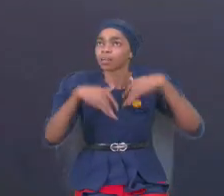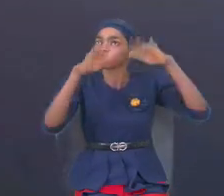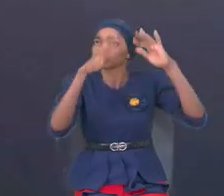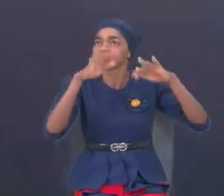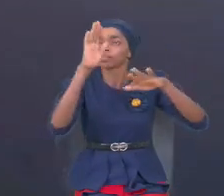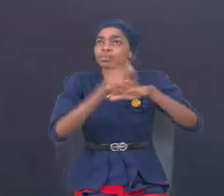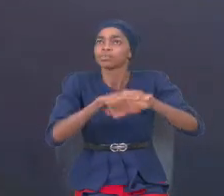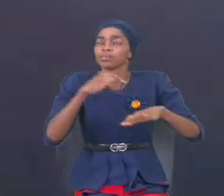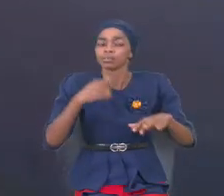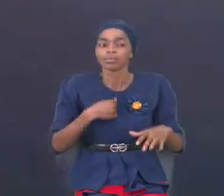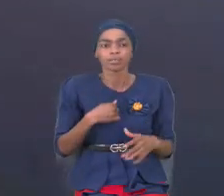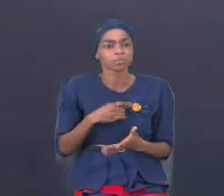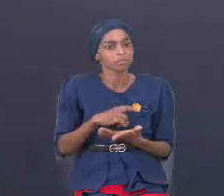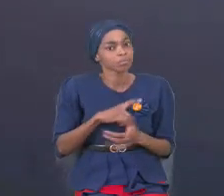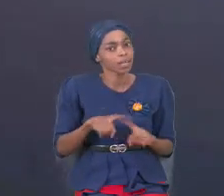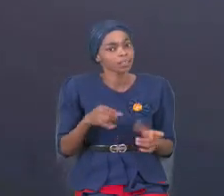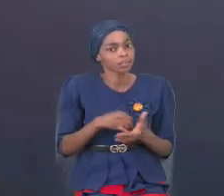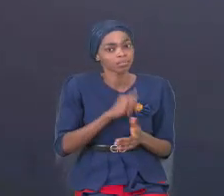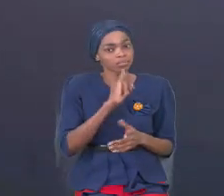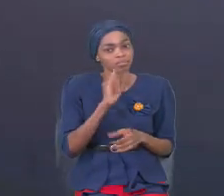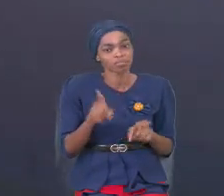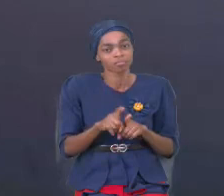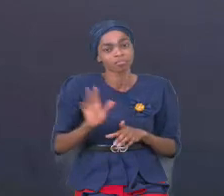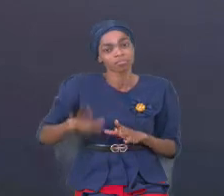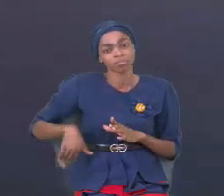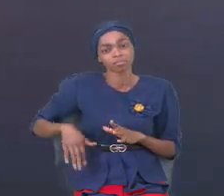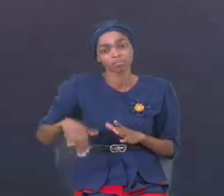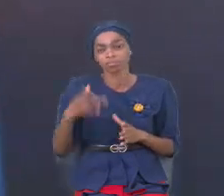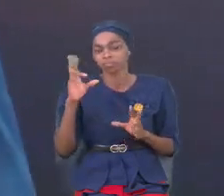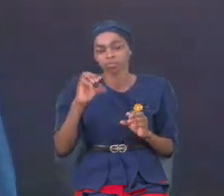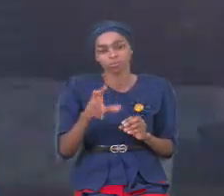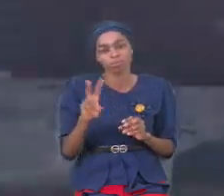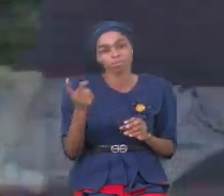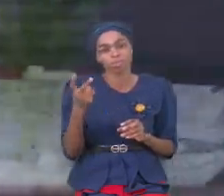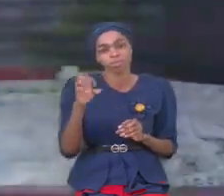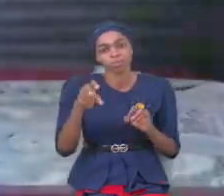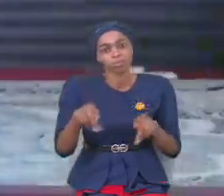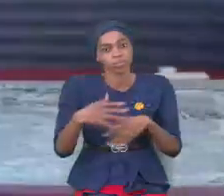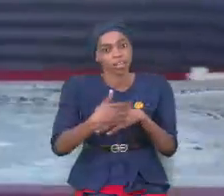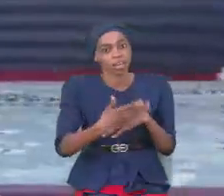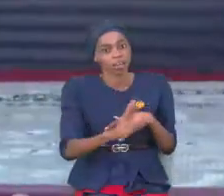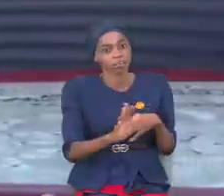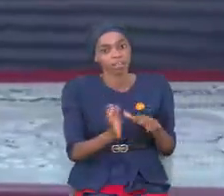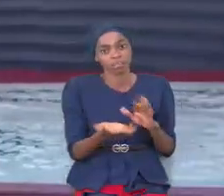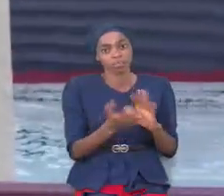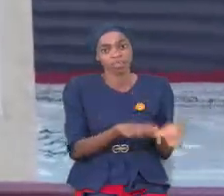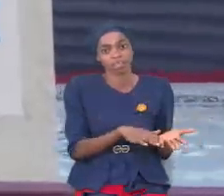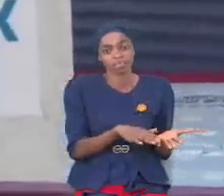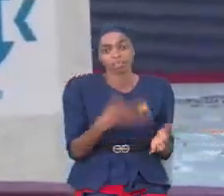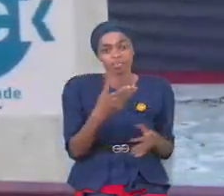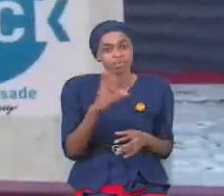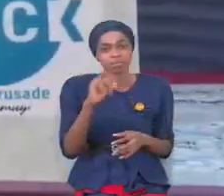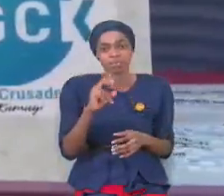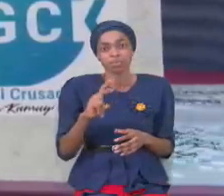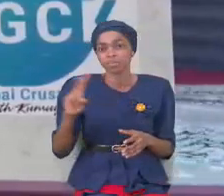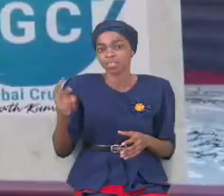late. There's no second chance after death. There's no second chance after a person dies, the